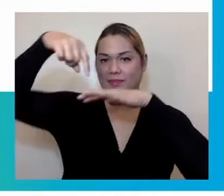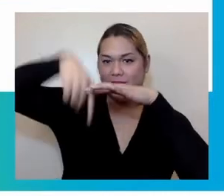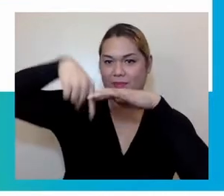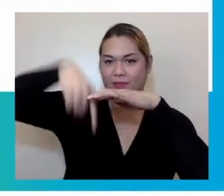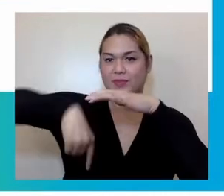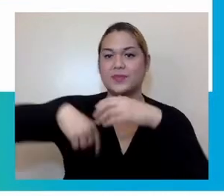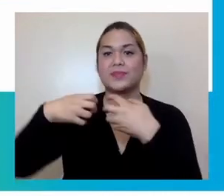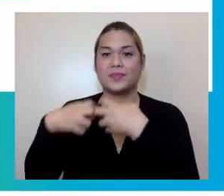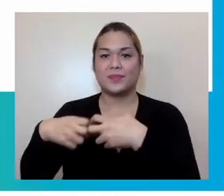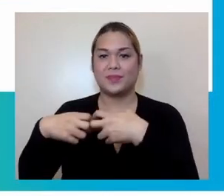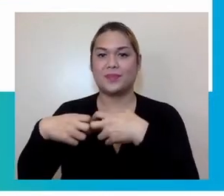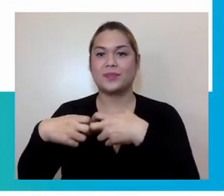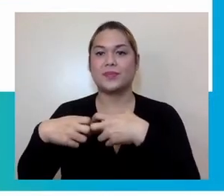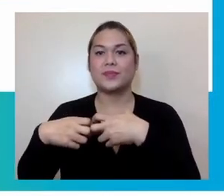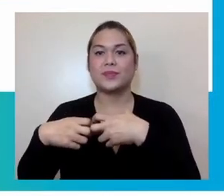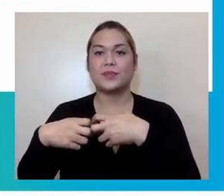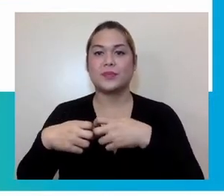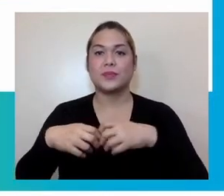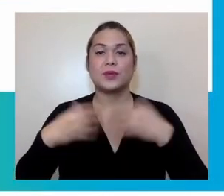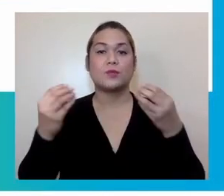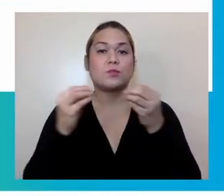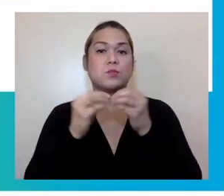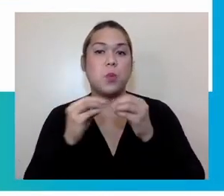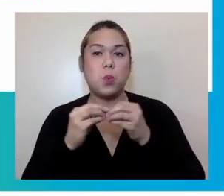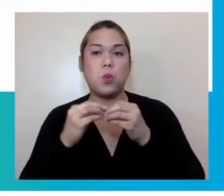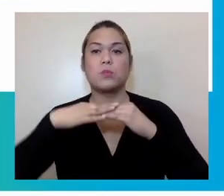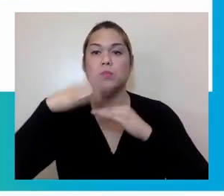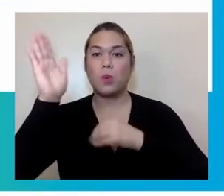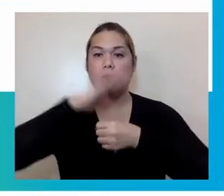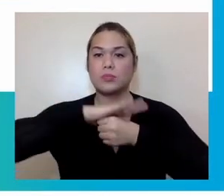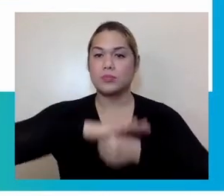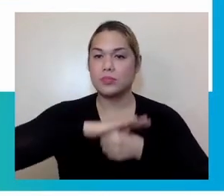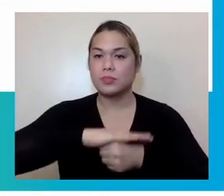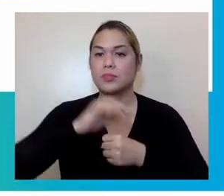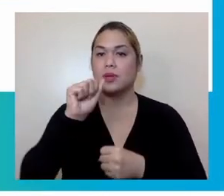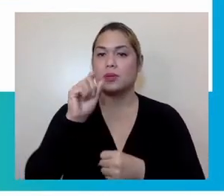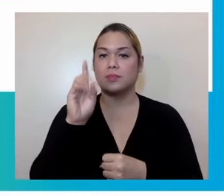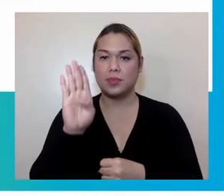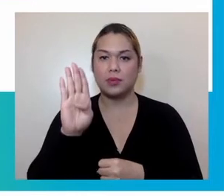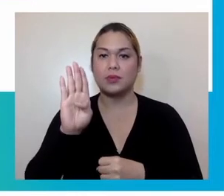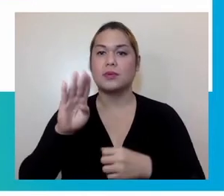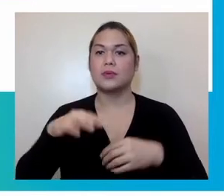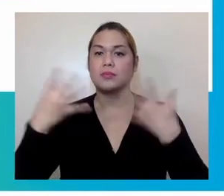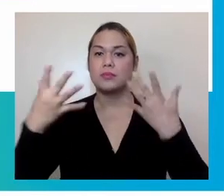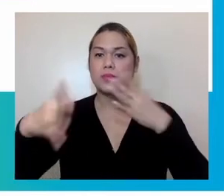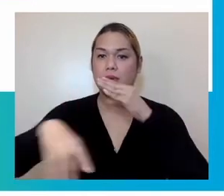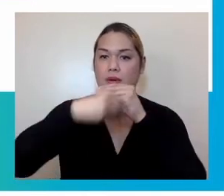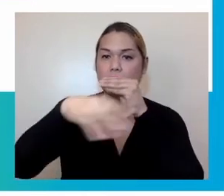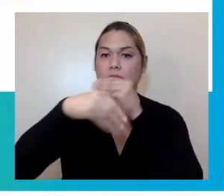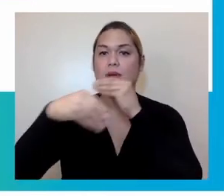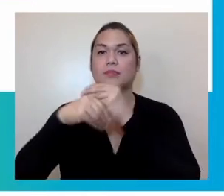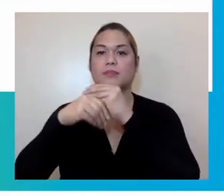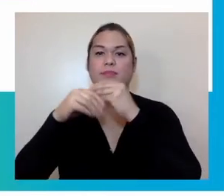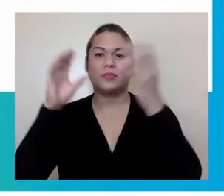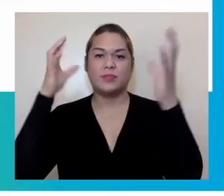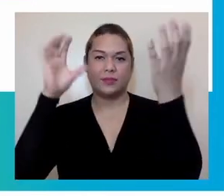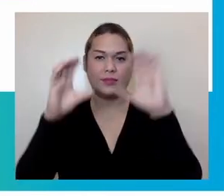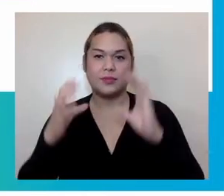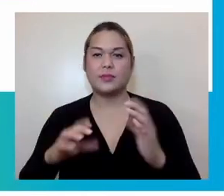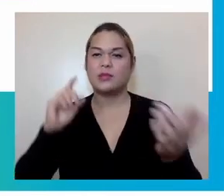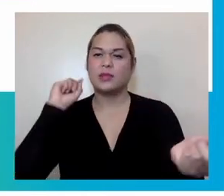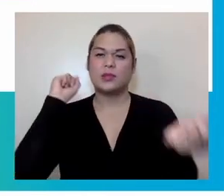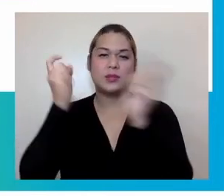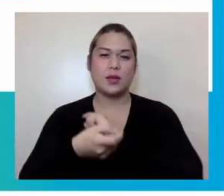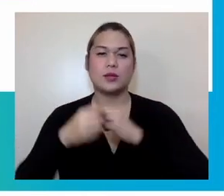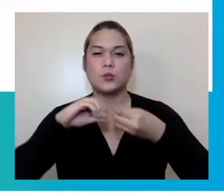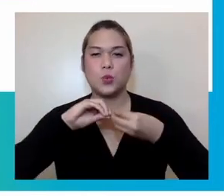to stop fueling the climate crisis. The coalition is calling for the bank to end its financing for fossil fuels and to rapidly scale